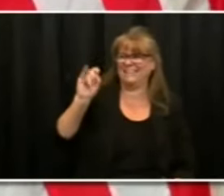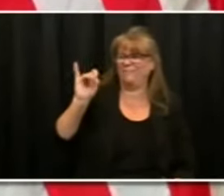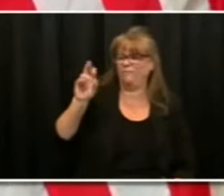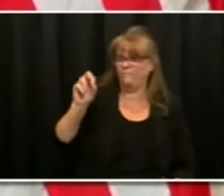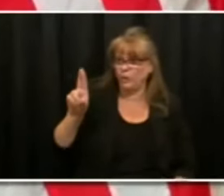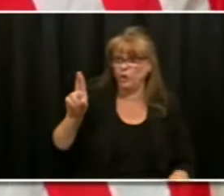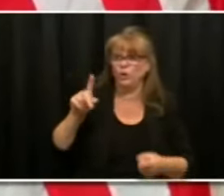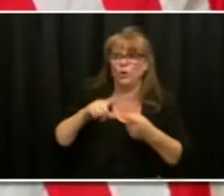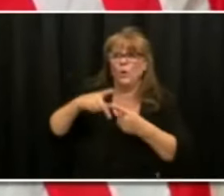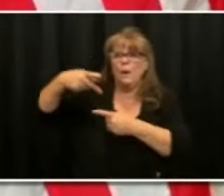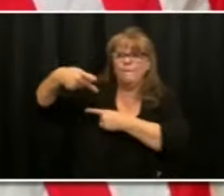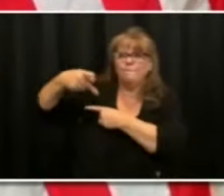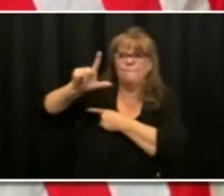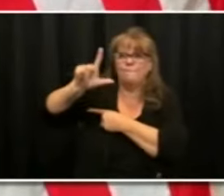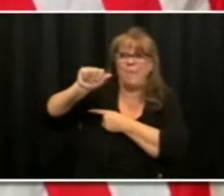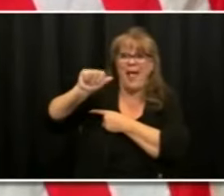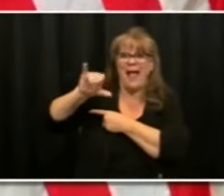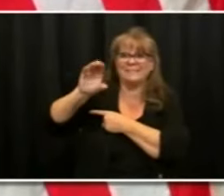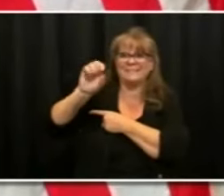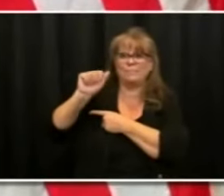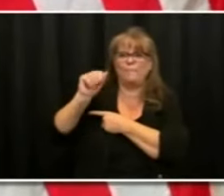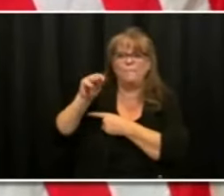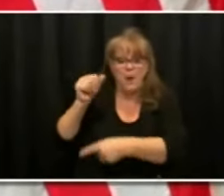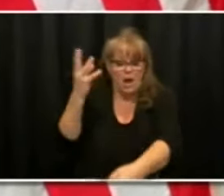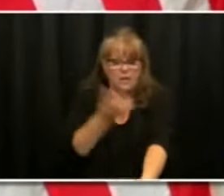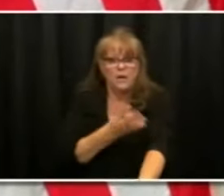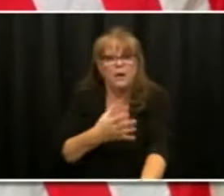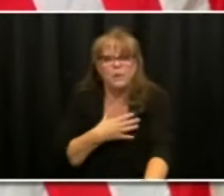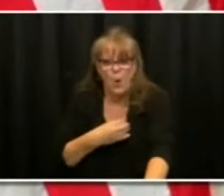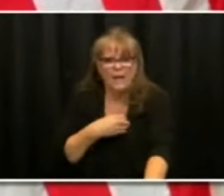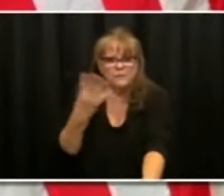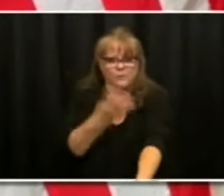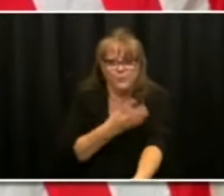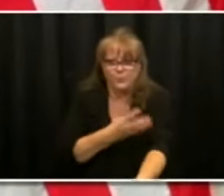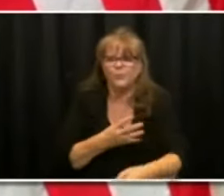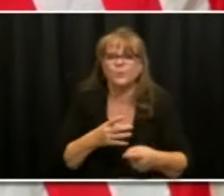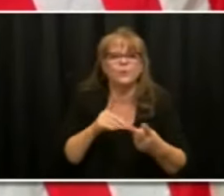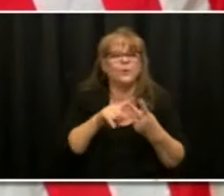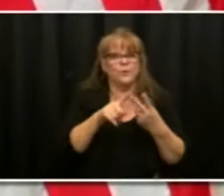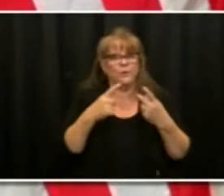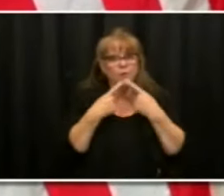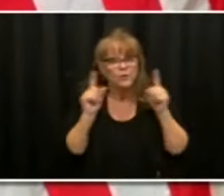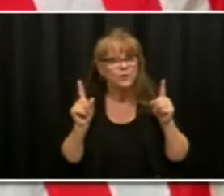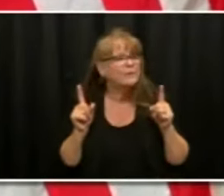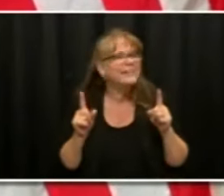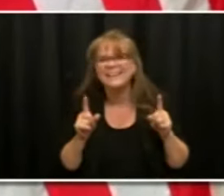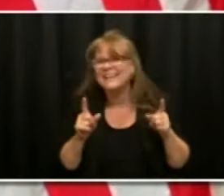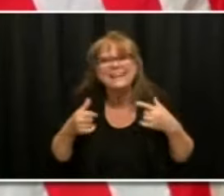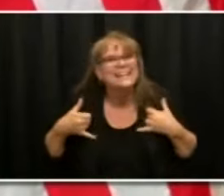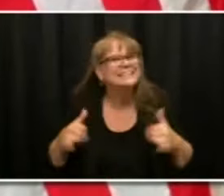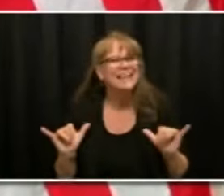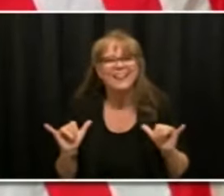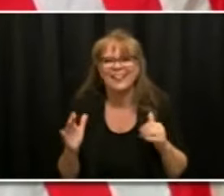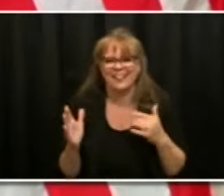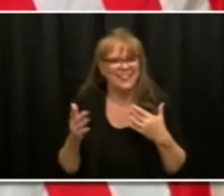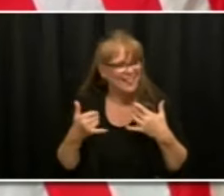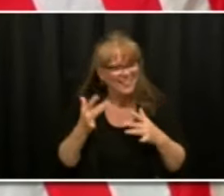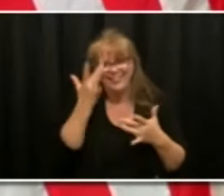They're wonderful. They're being used. They're being deployed in Colorado. But I think the best realistic case